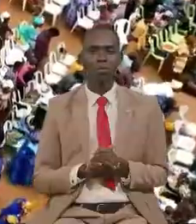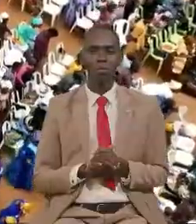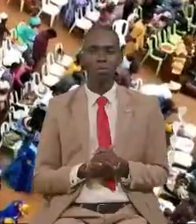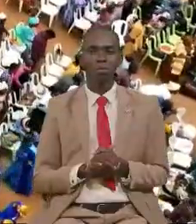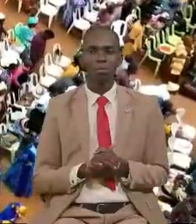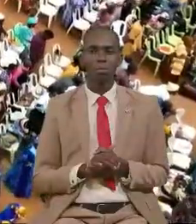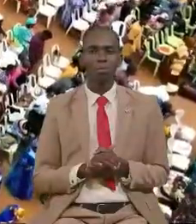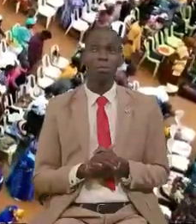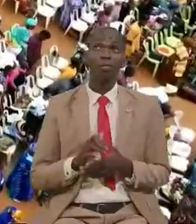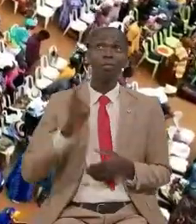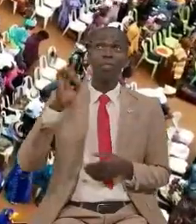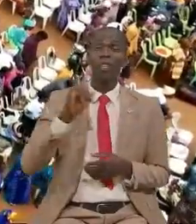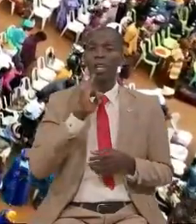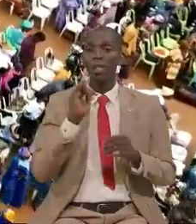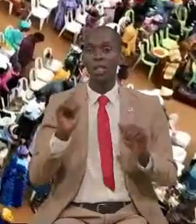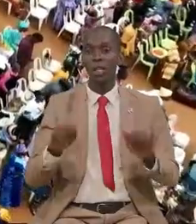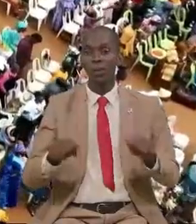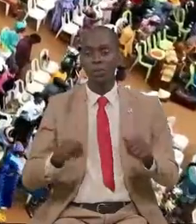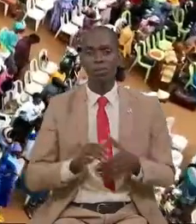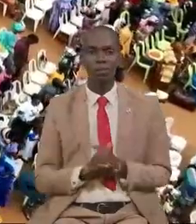He is able,